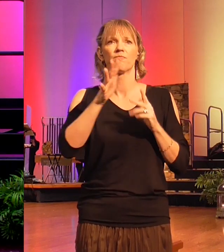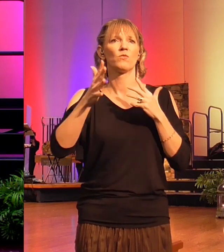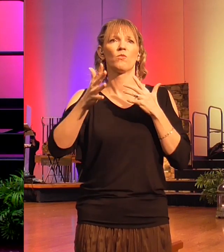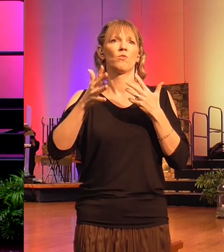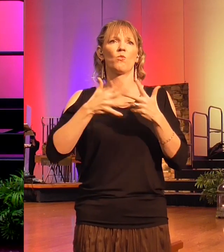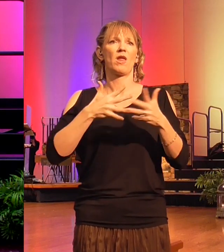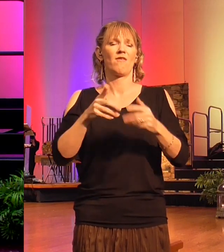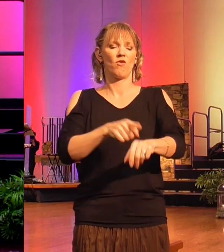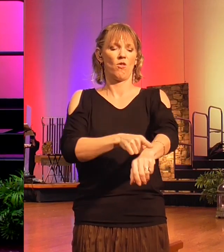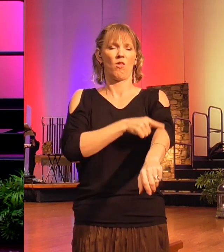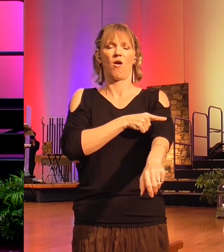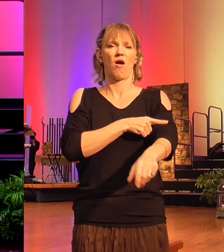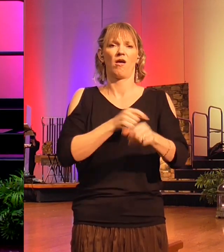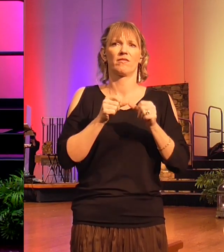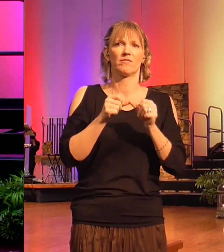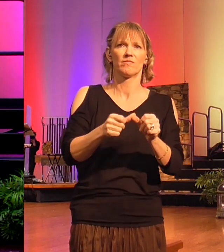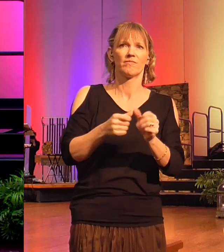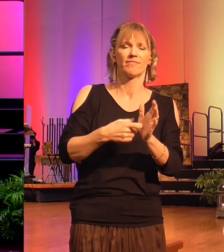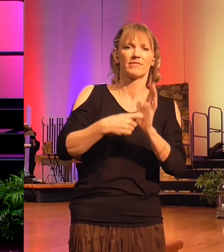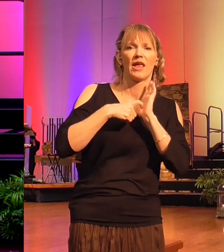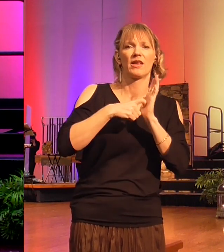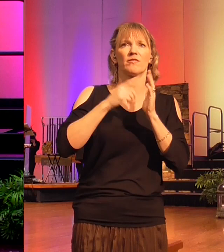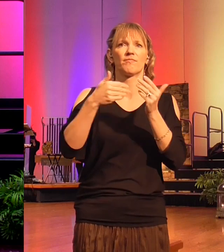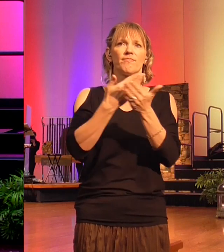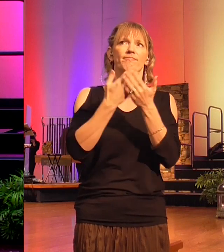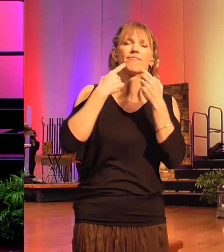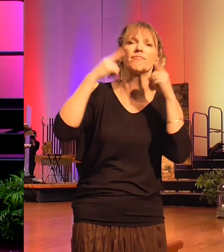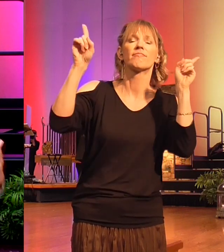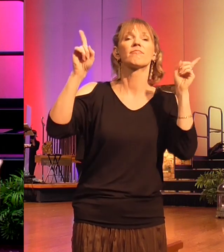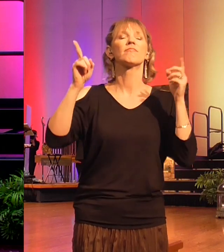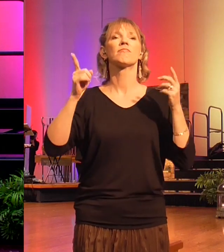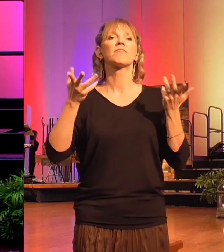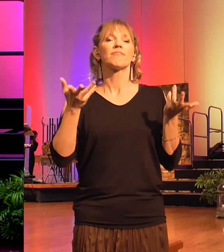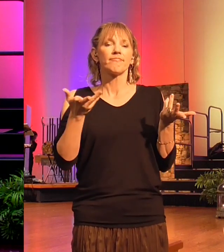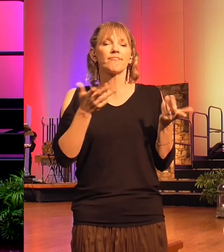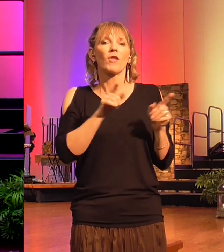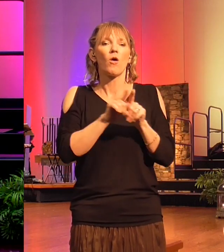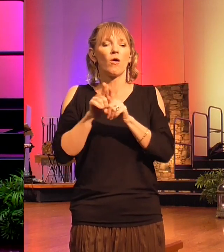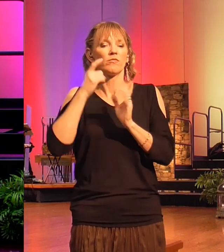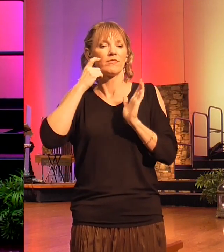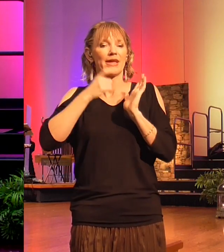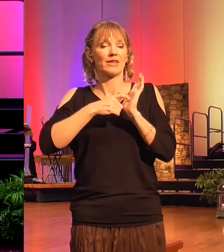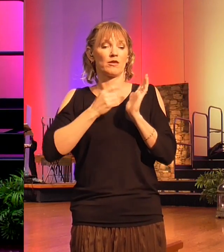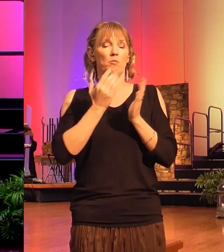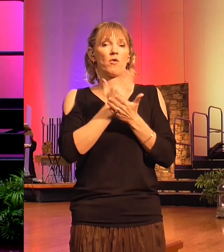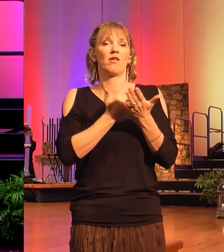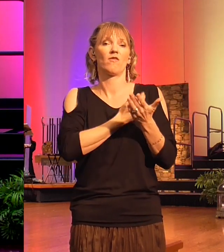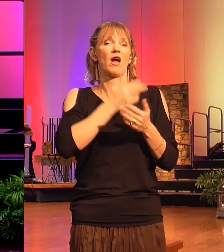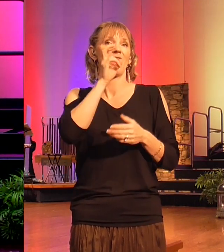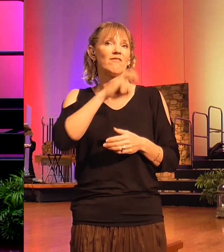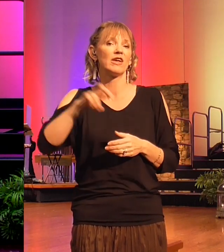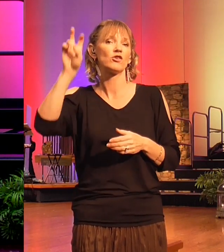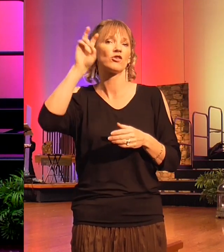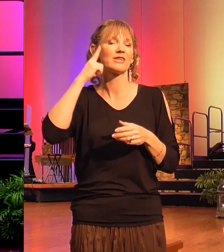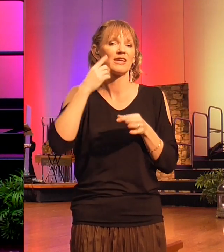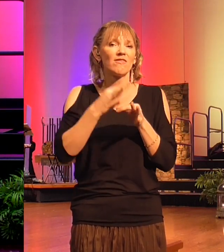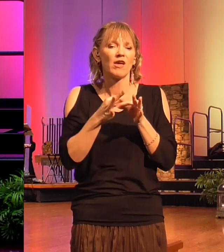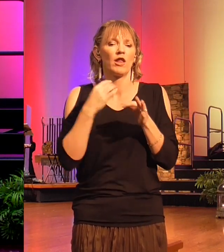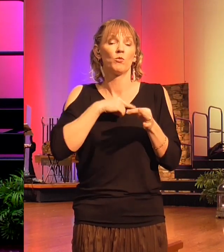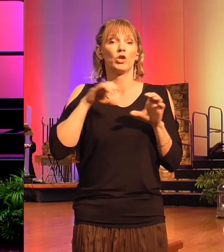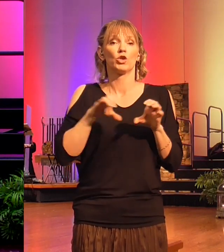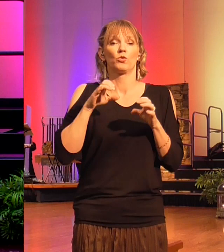there. And it doesn't befall me either to recognize that as part of our adventures in faith, we're doing different spiritual practices every